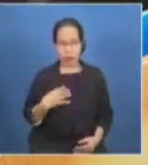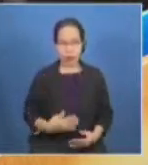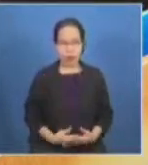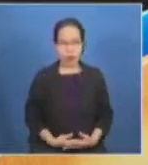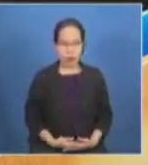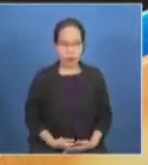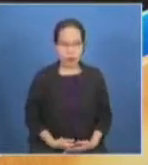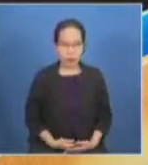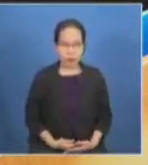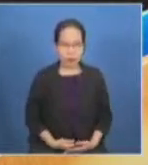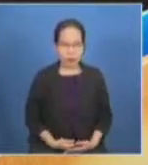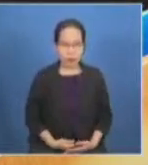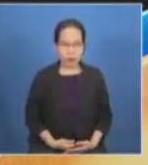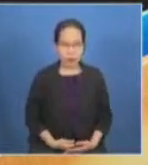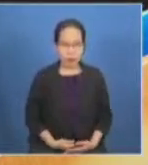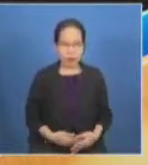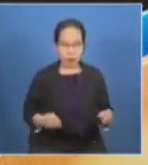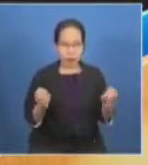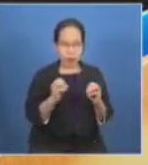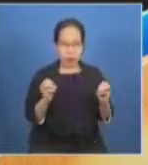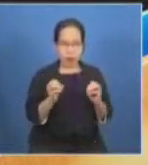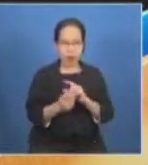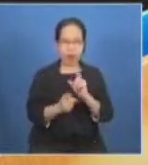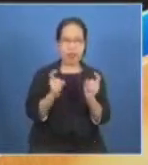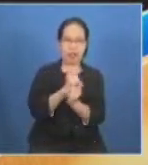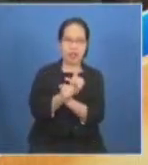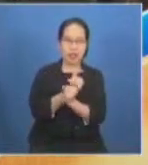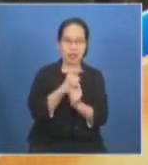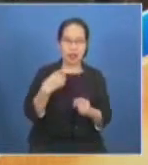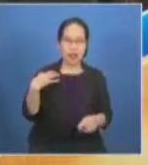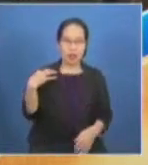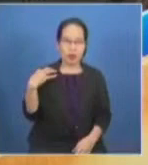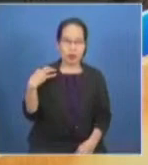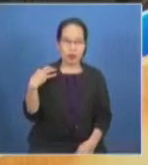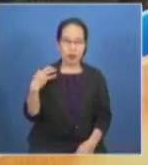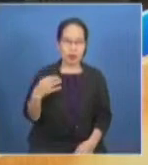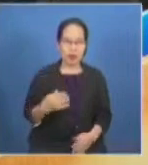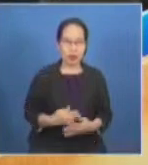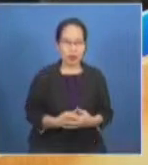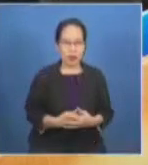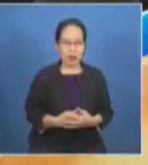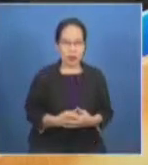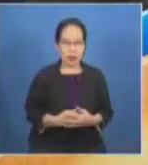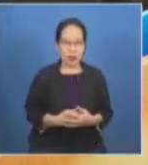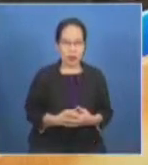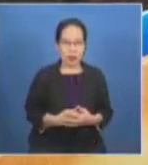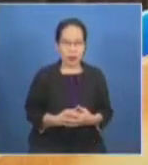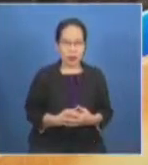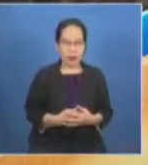Wala po kasi yung pamalit eh. Because I don't have anything to change.